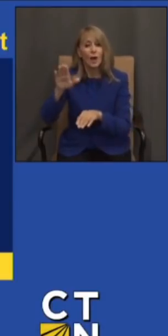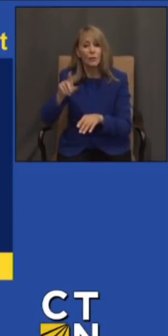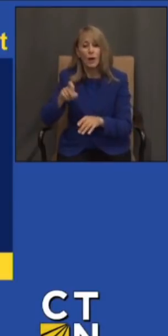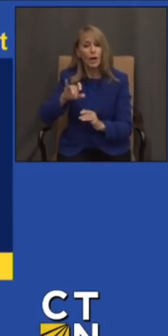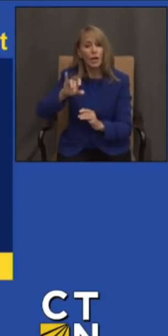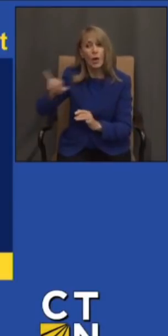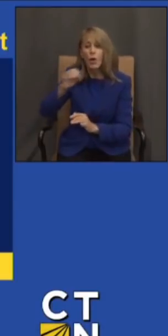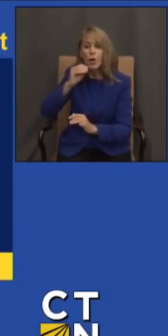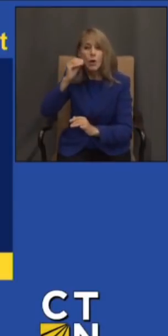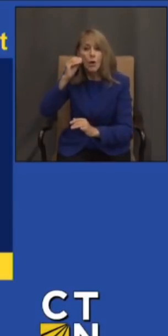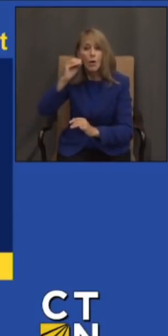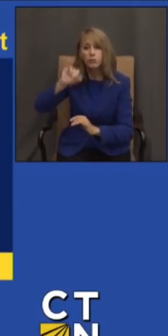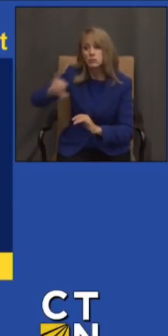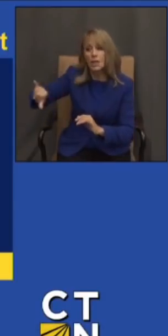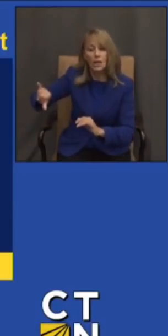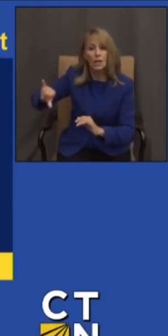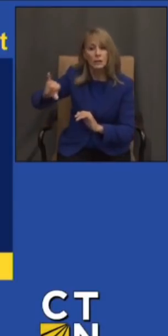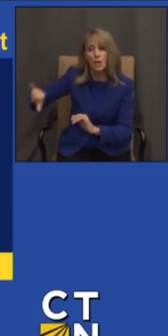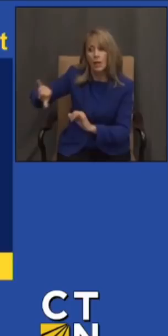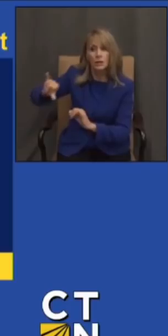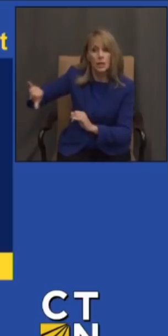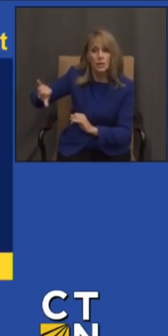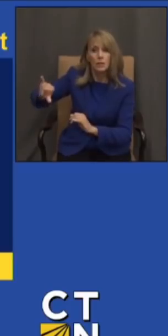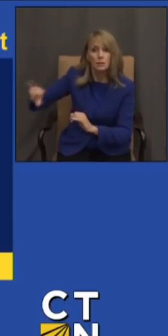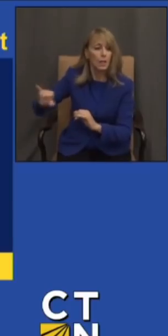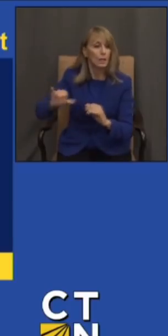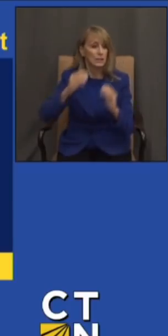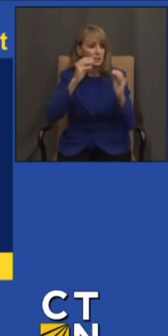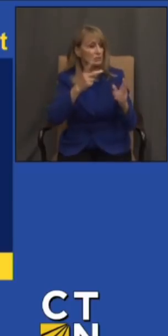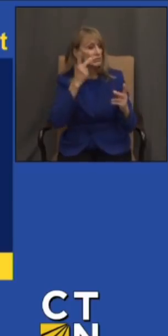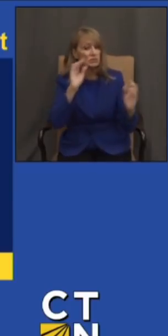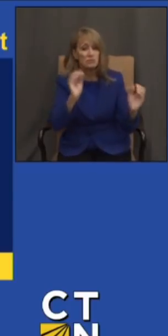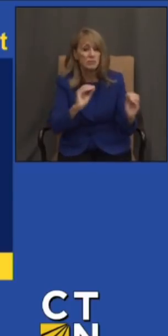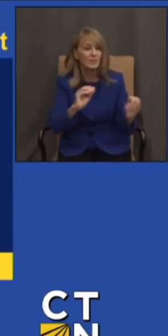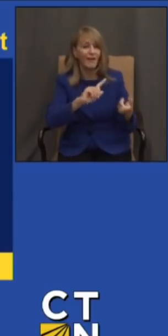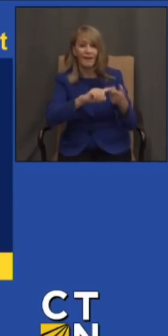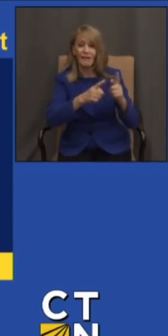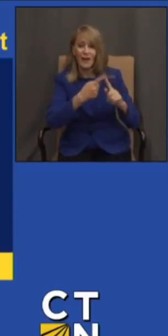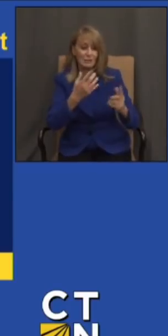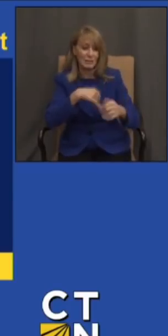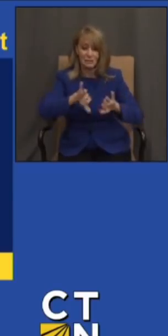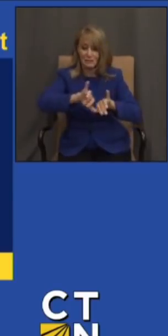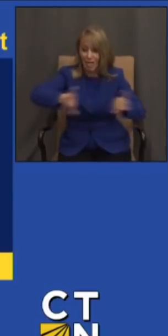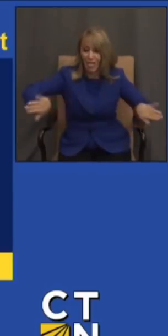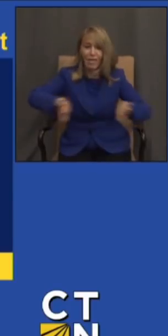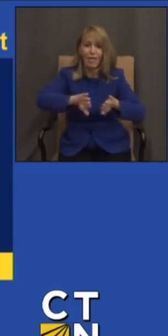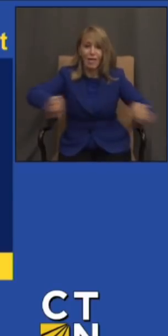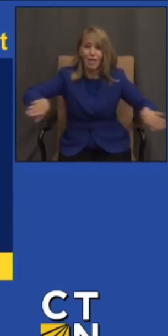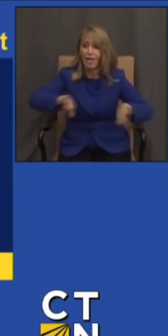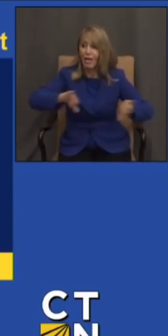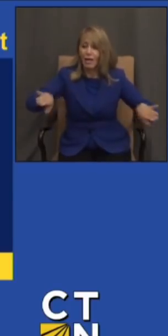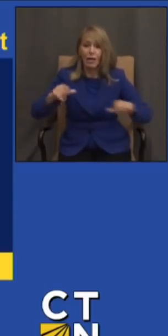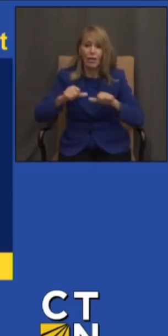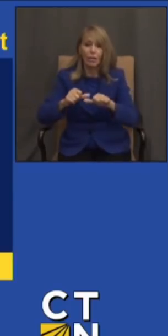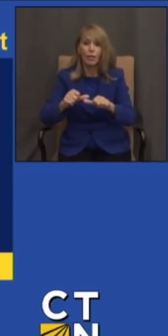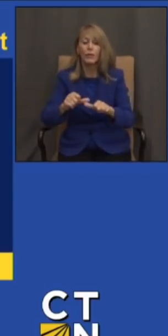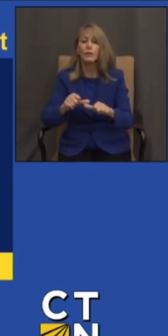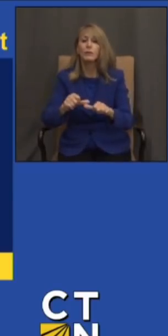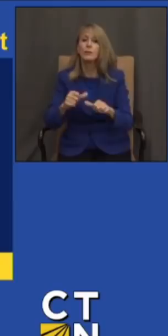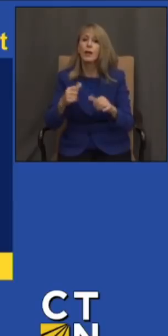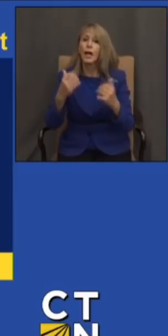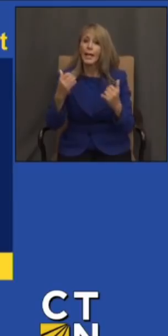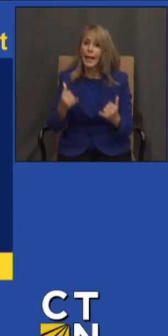and separated from their teachers or their friends for quite some time, and that's kind of been unsteady. And now that everything is kind of coming